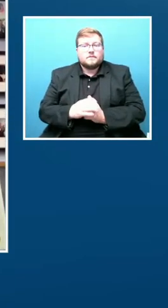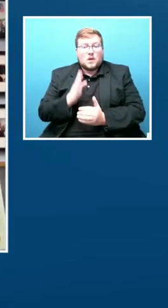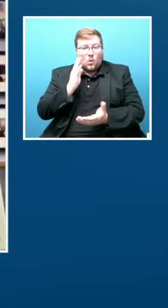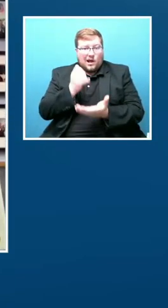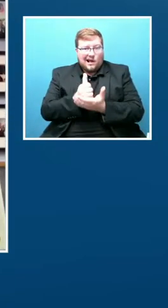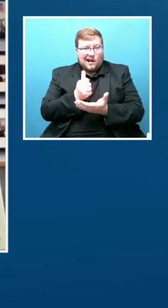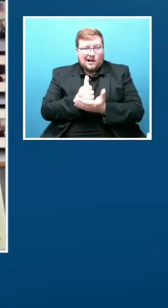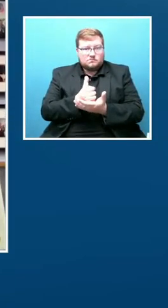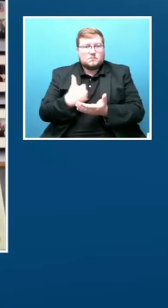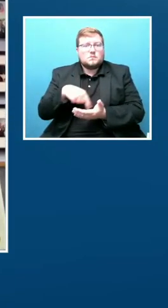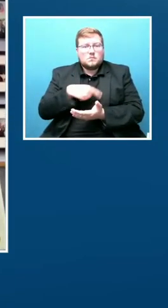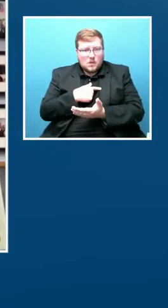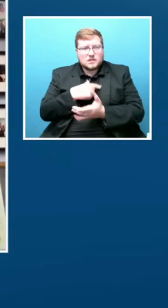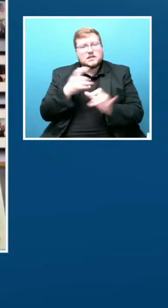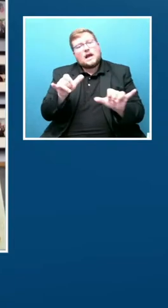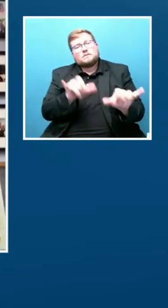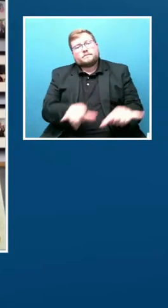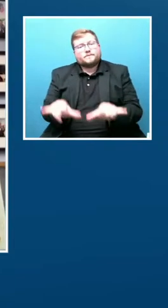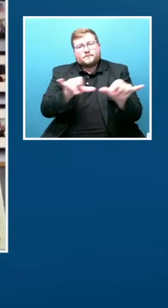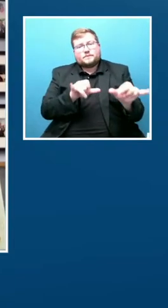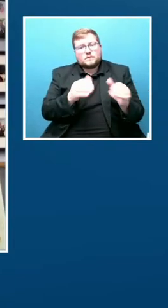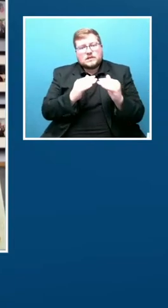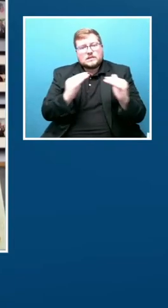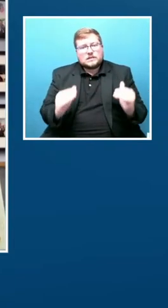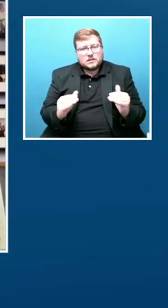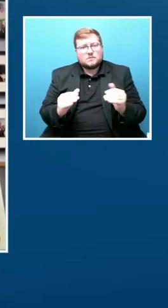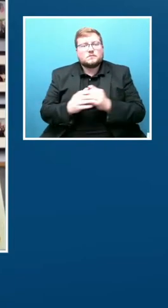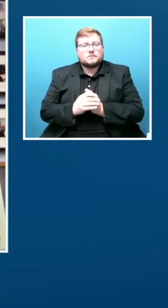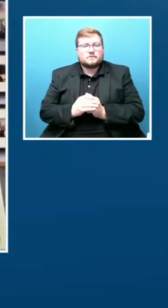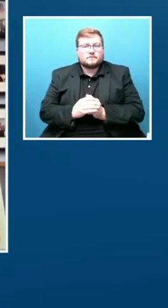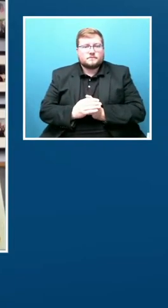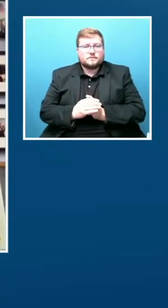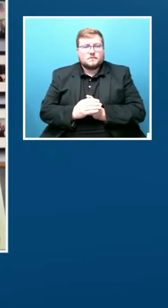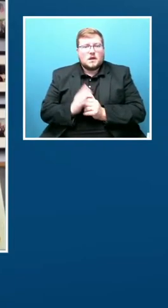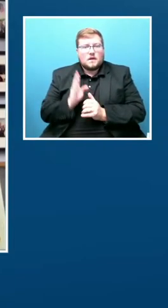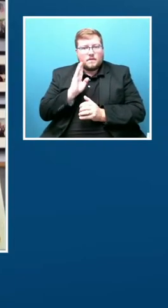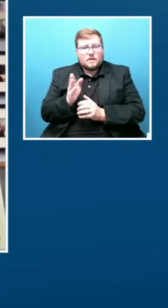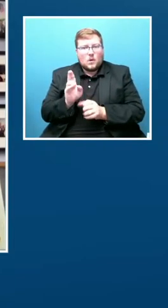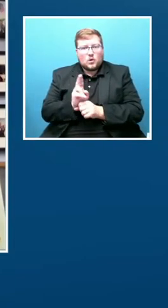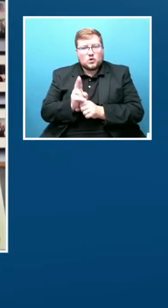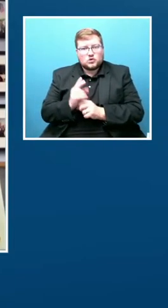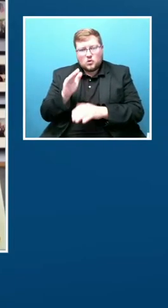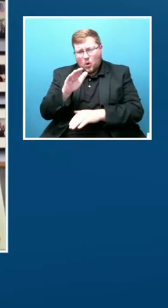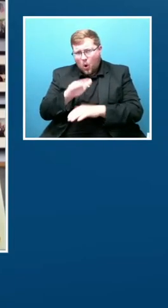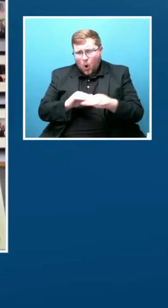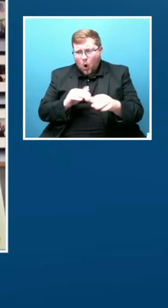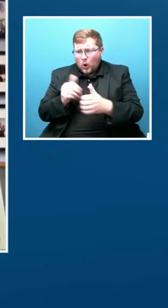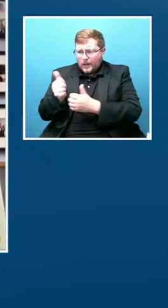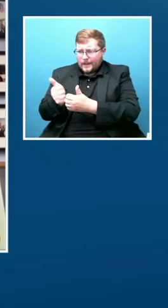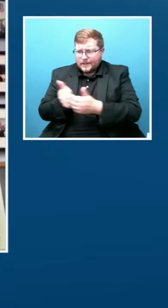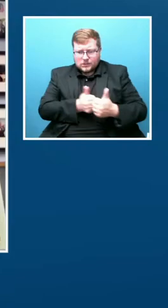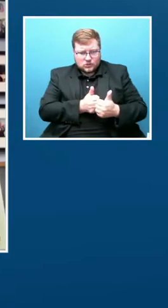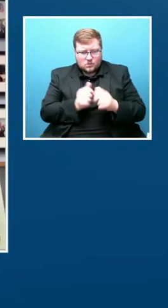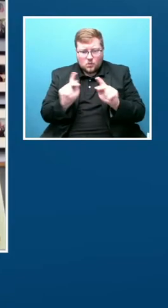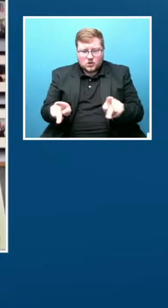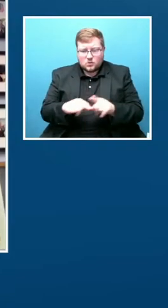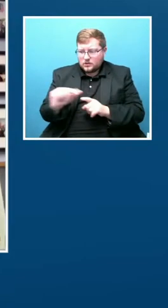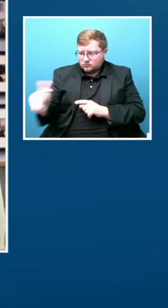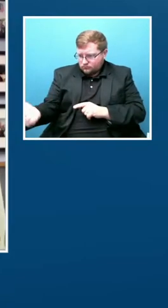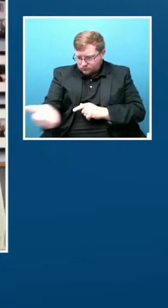staff assistant, create a queue that we use to call on each member when it is a term to